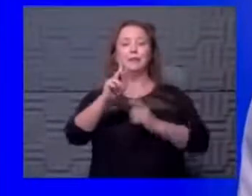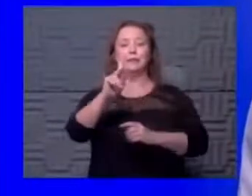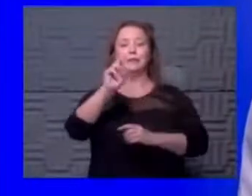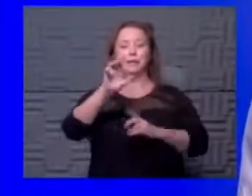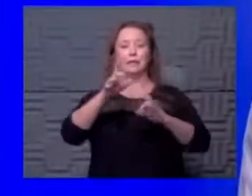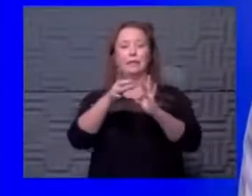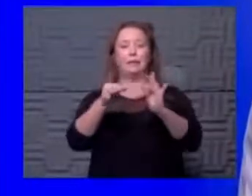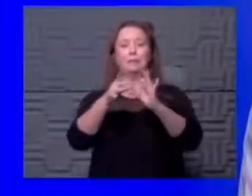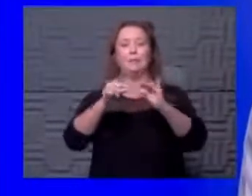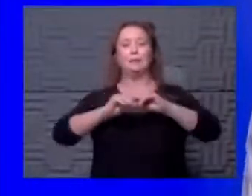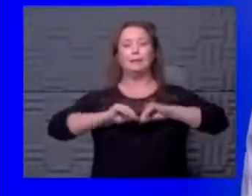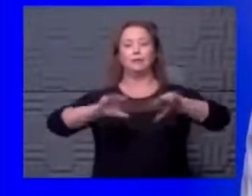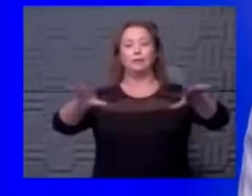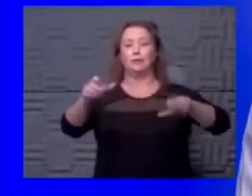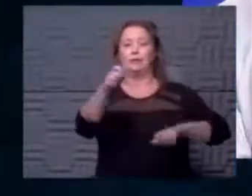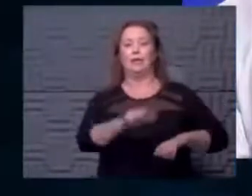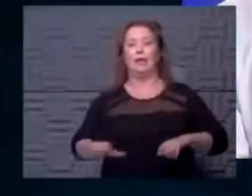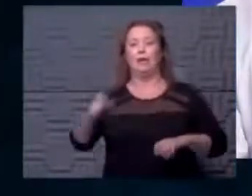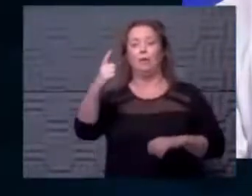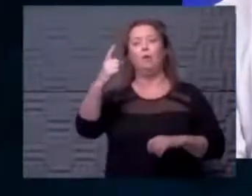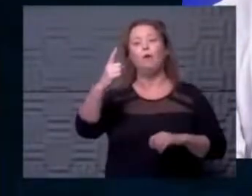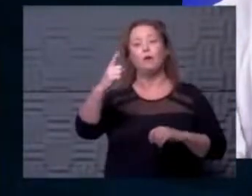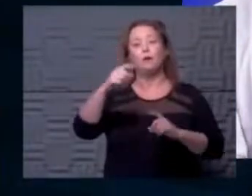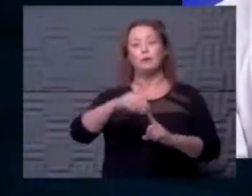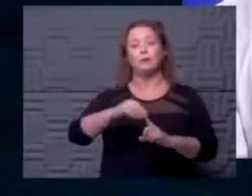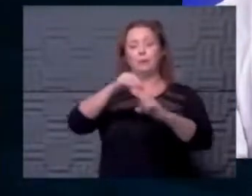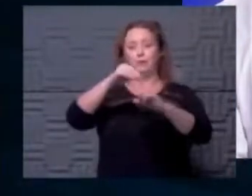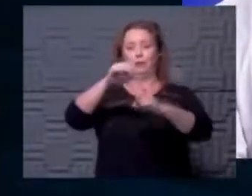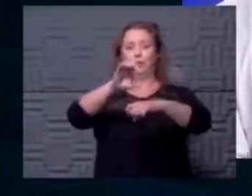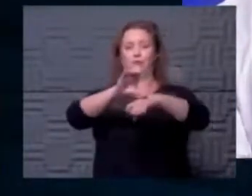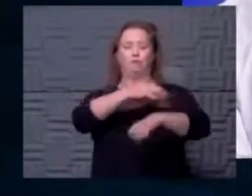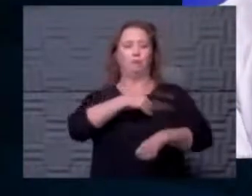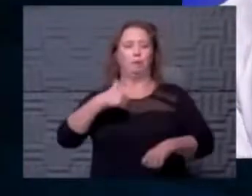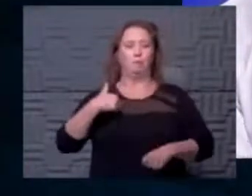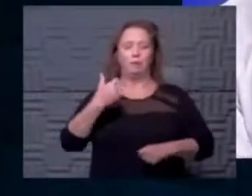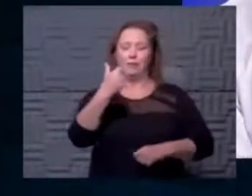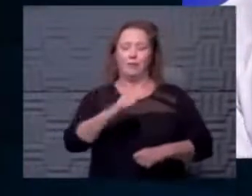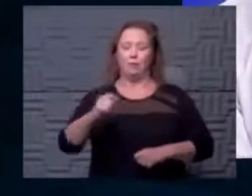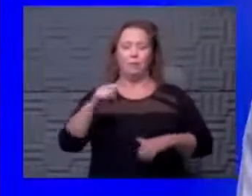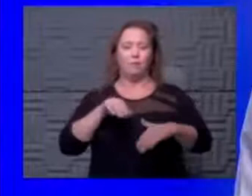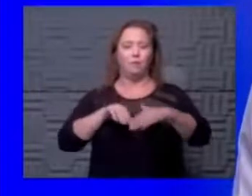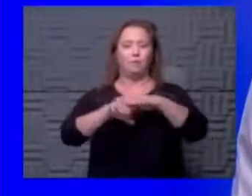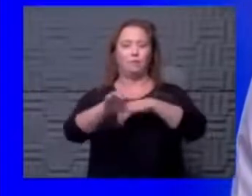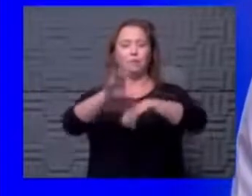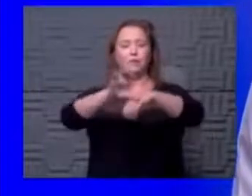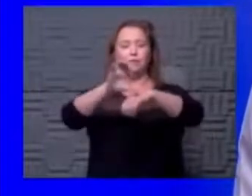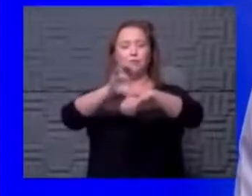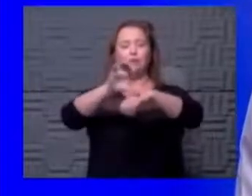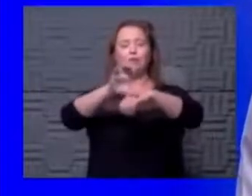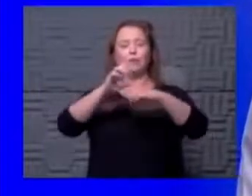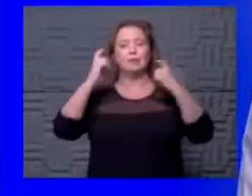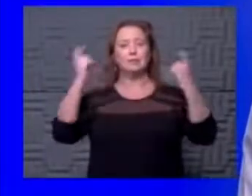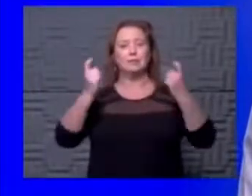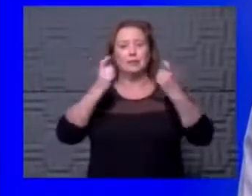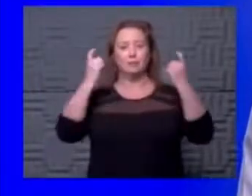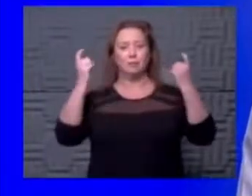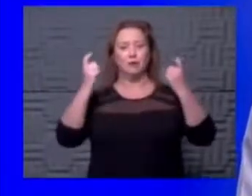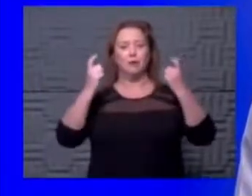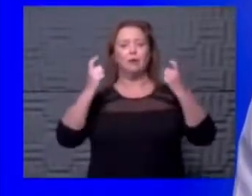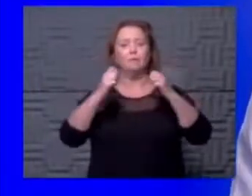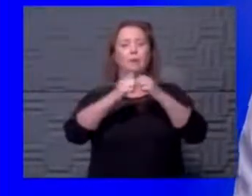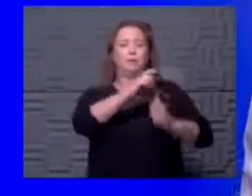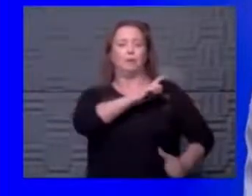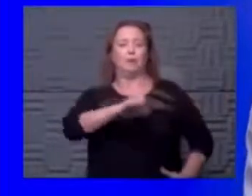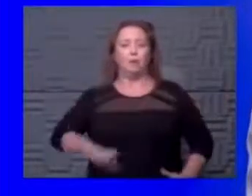out the message to anyone, but especially the parishioners, anyone who may come into the church to celebrate and be with the